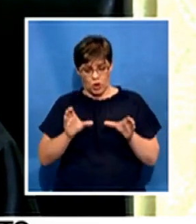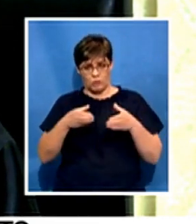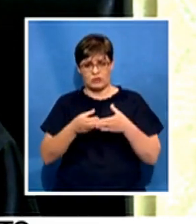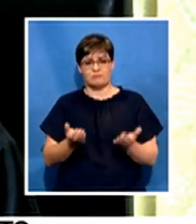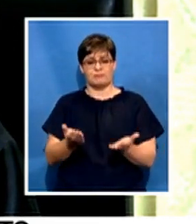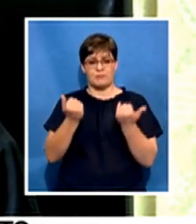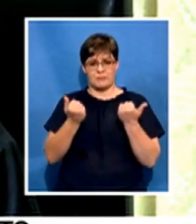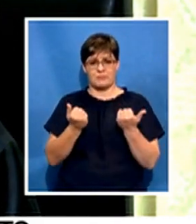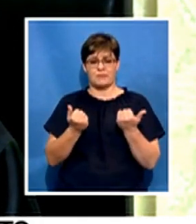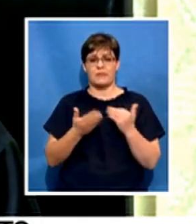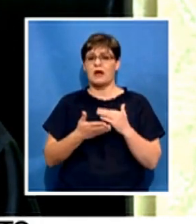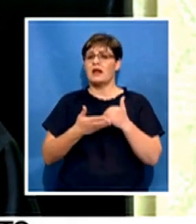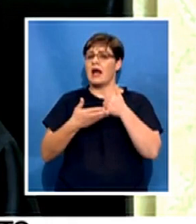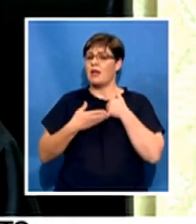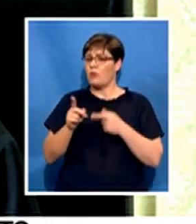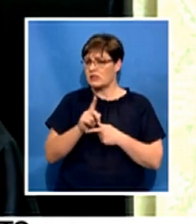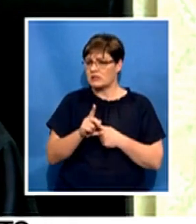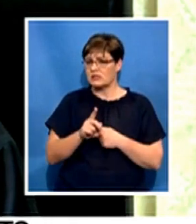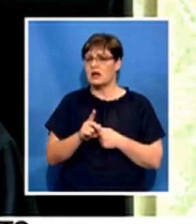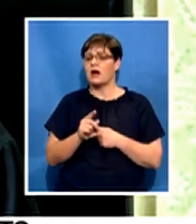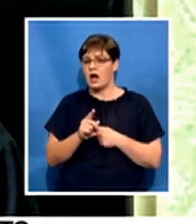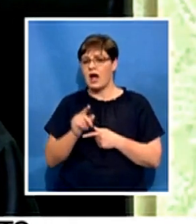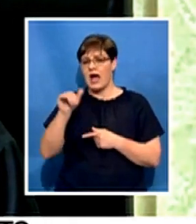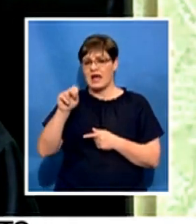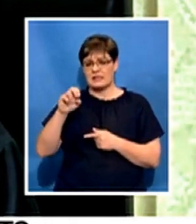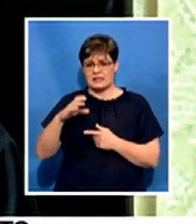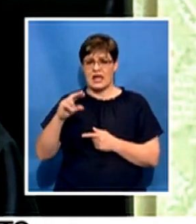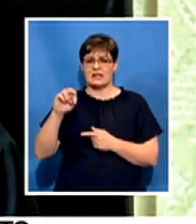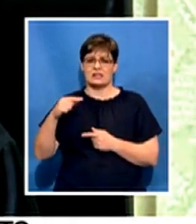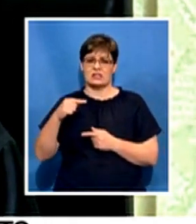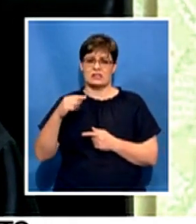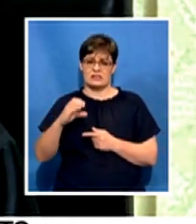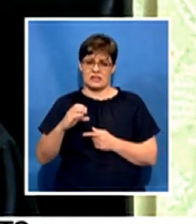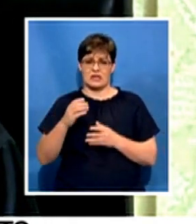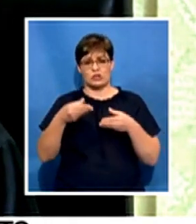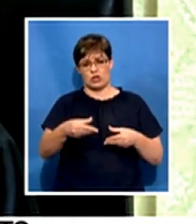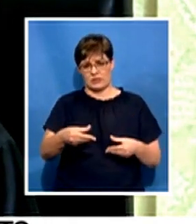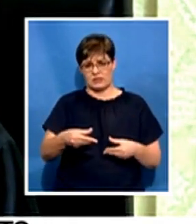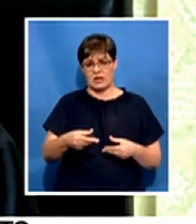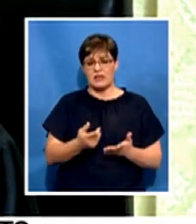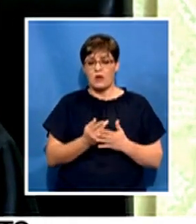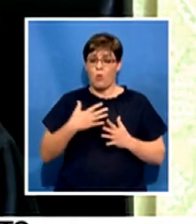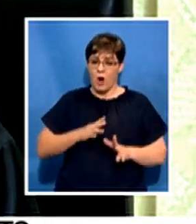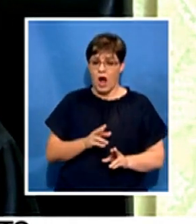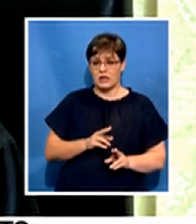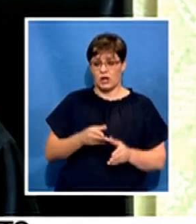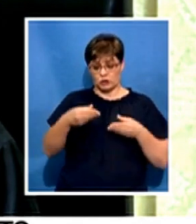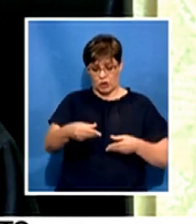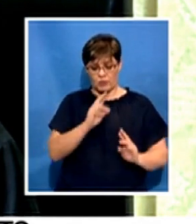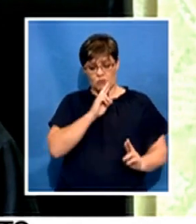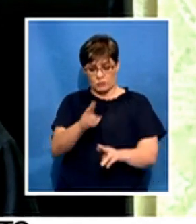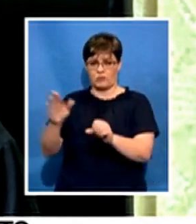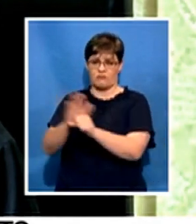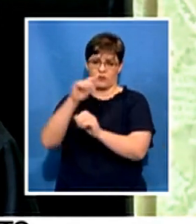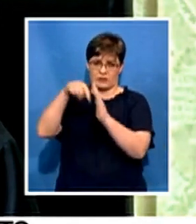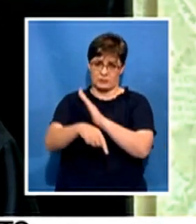the ANC-NGC document and respond comprehensively. The political commission will also help us